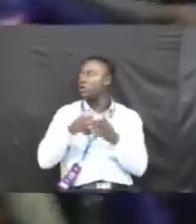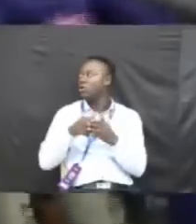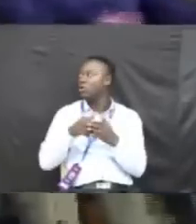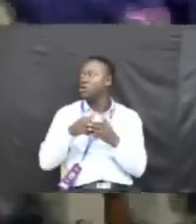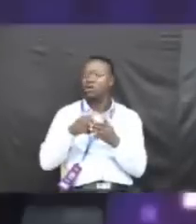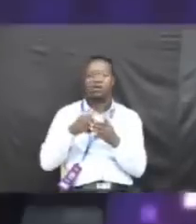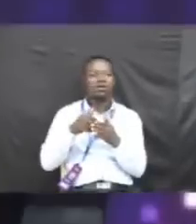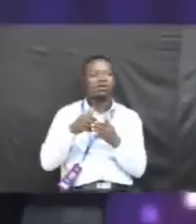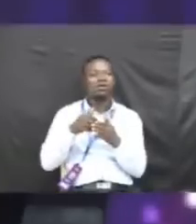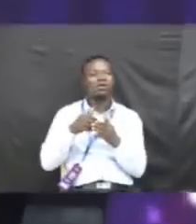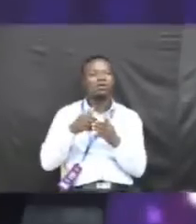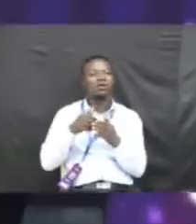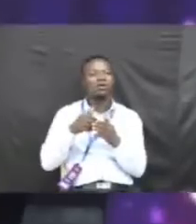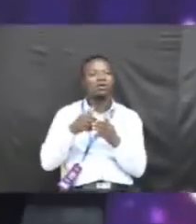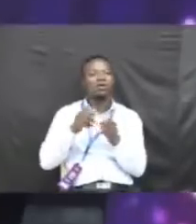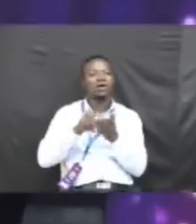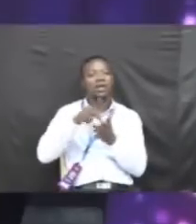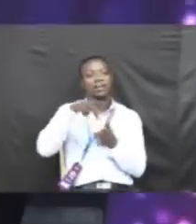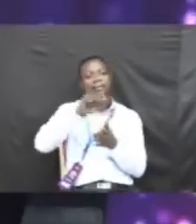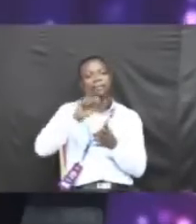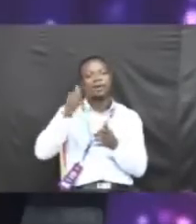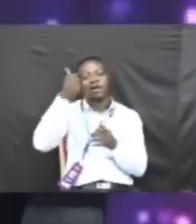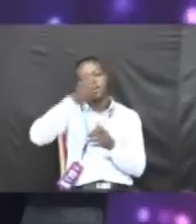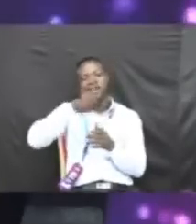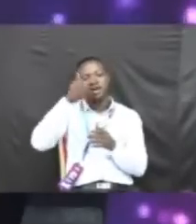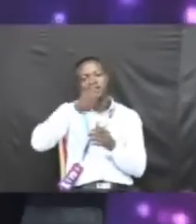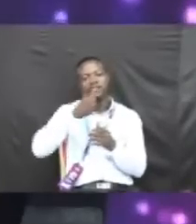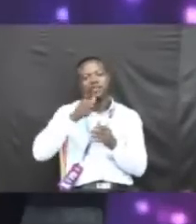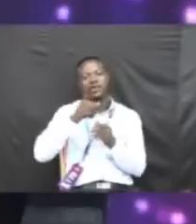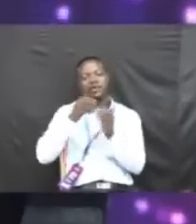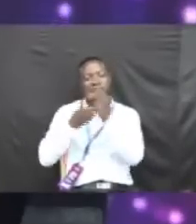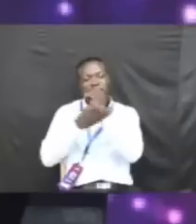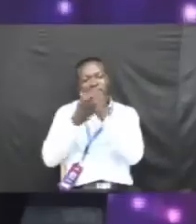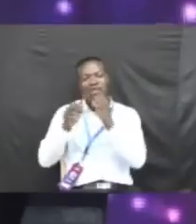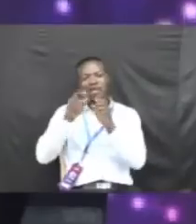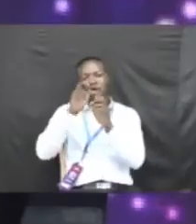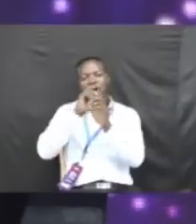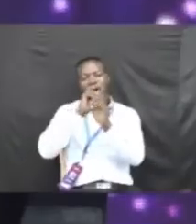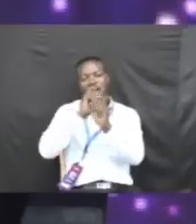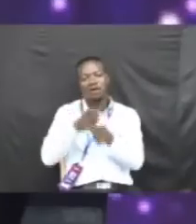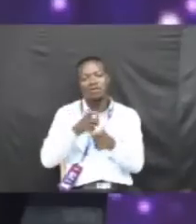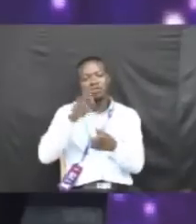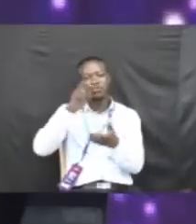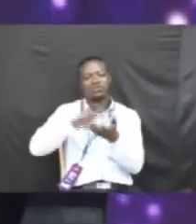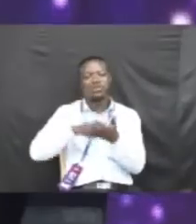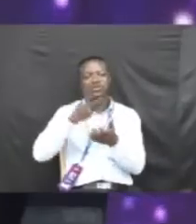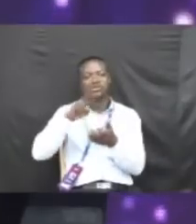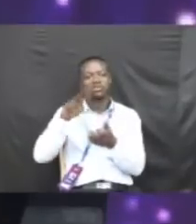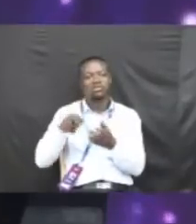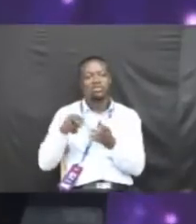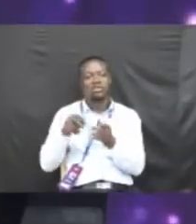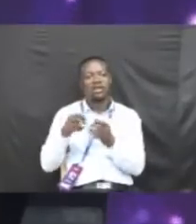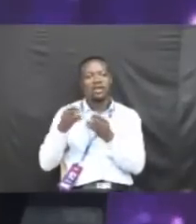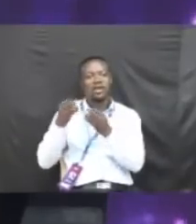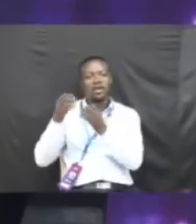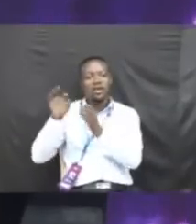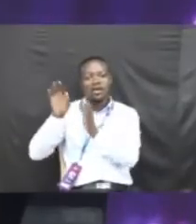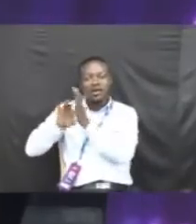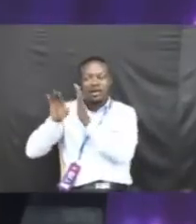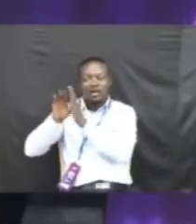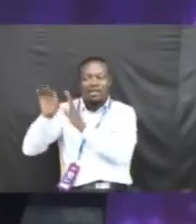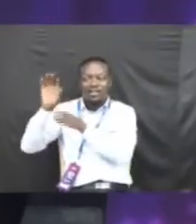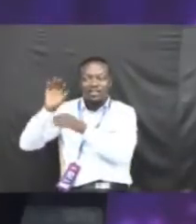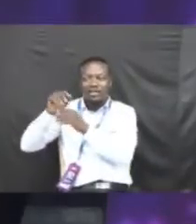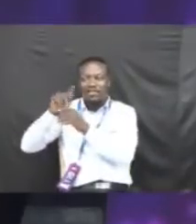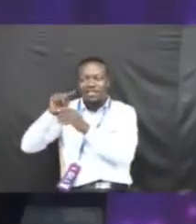the panaffrican media awards in Nigeria in July 2022 he beat 100 other media